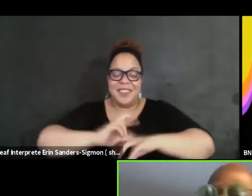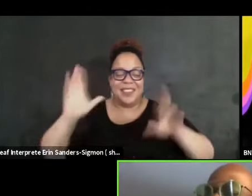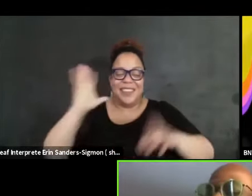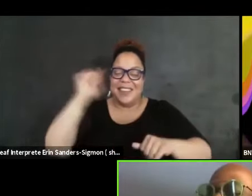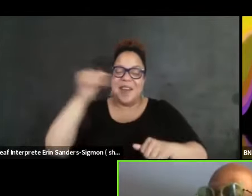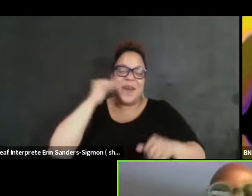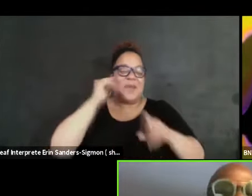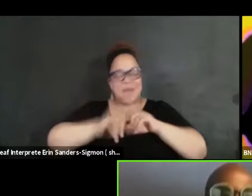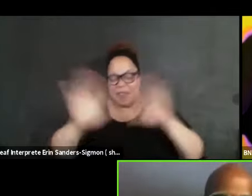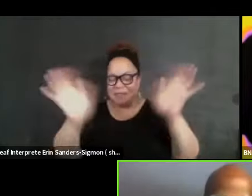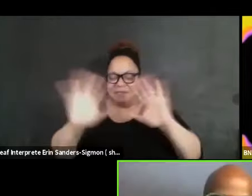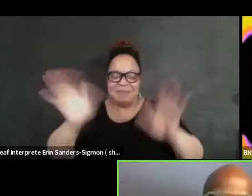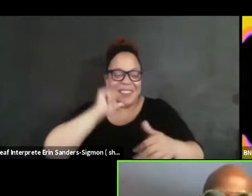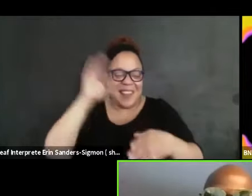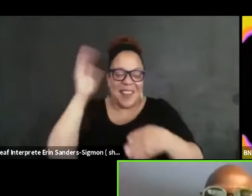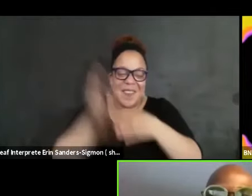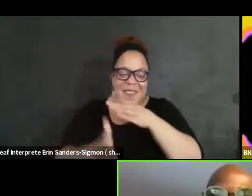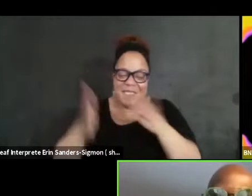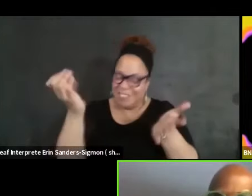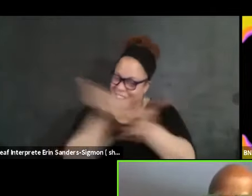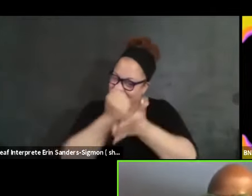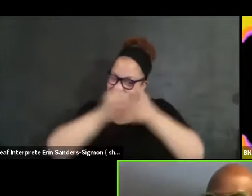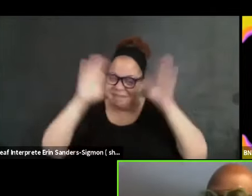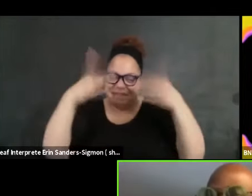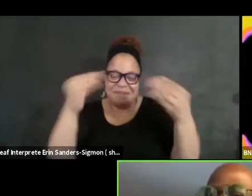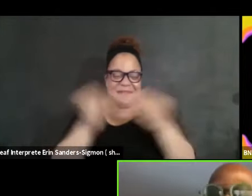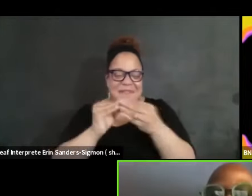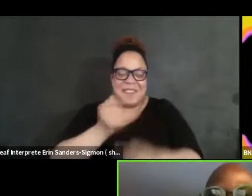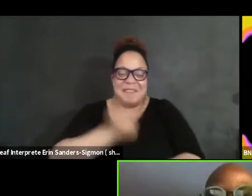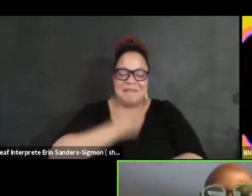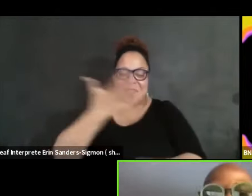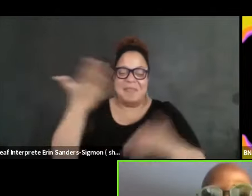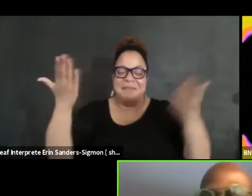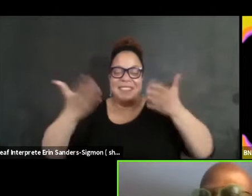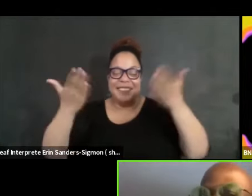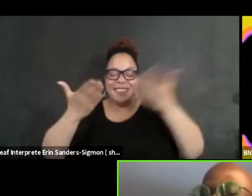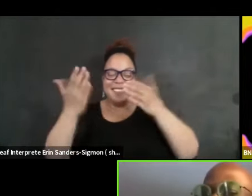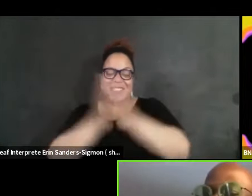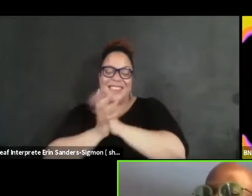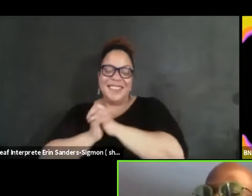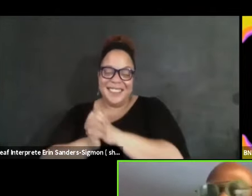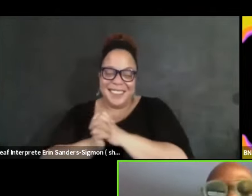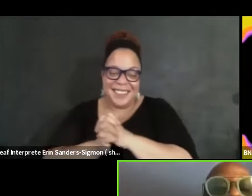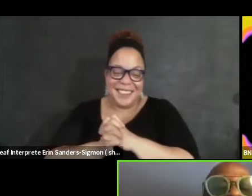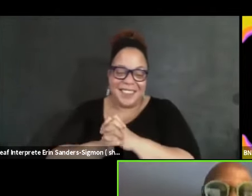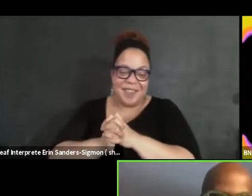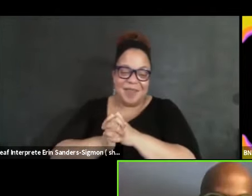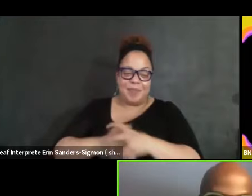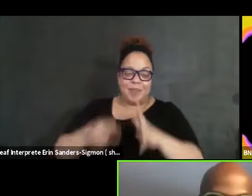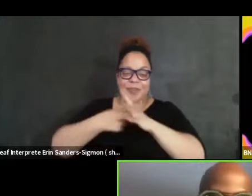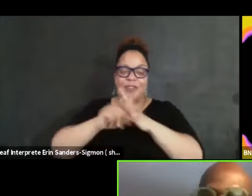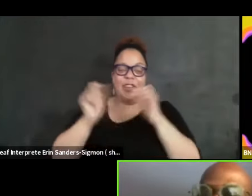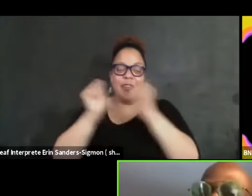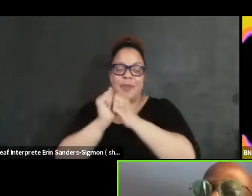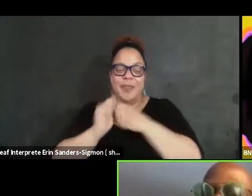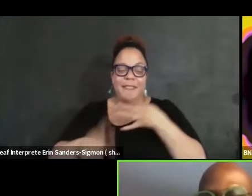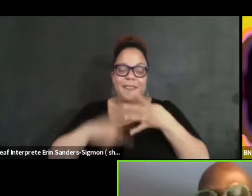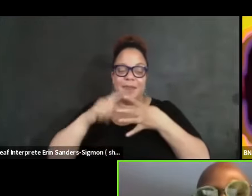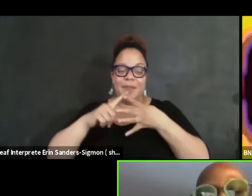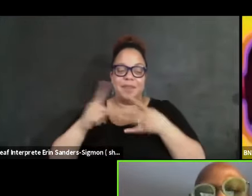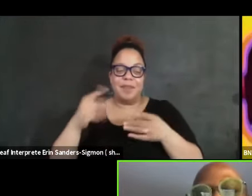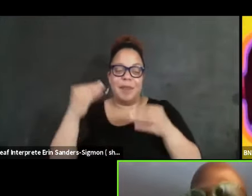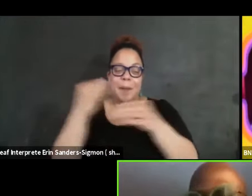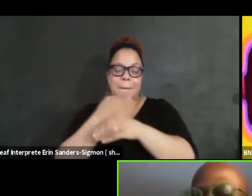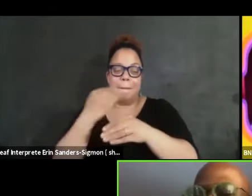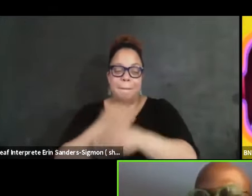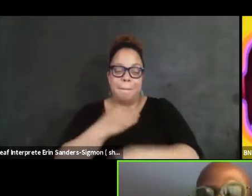is. Round two is going to look like this. We are going to hear from Miami Gardens. Then we